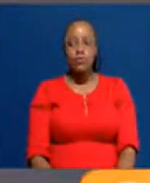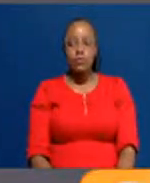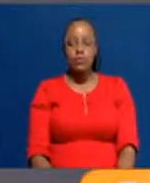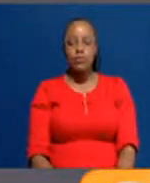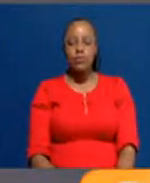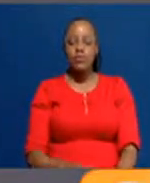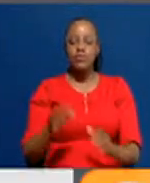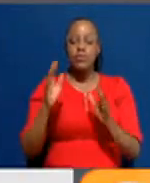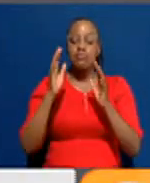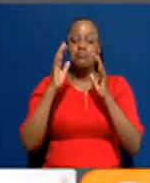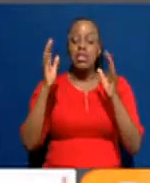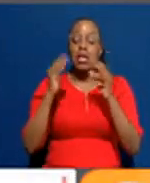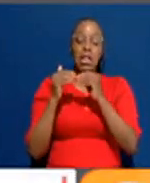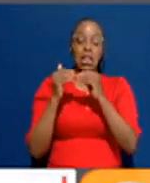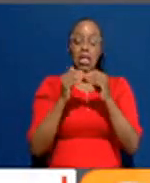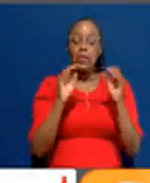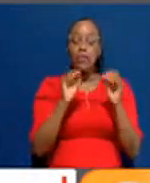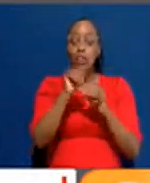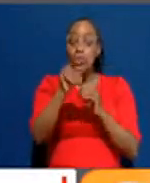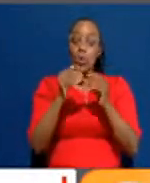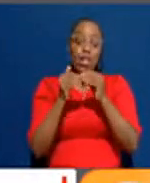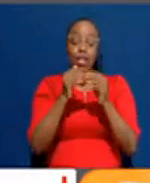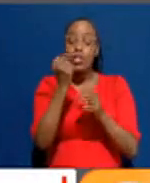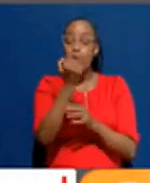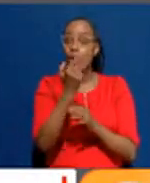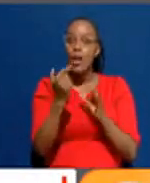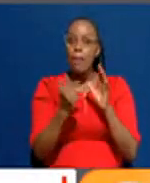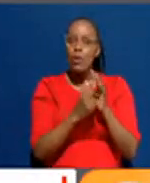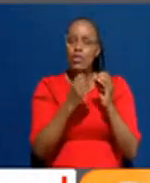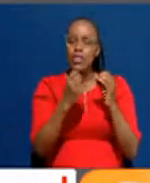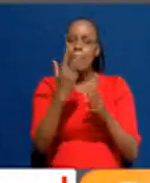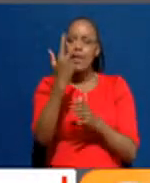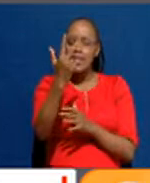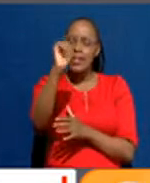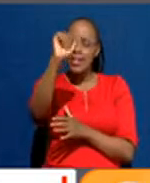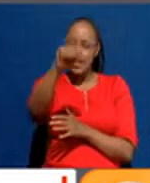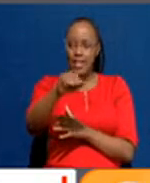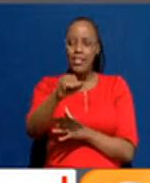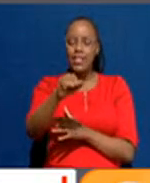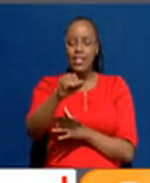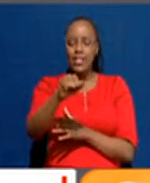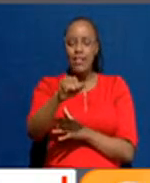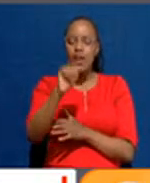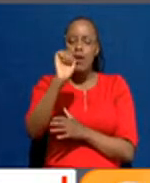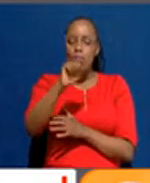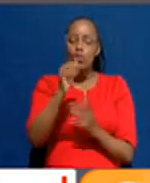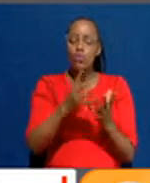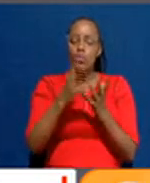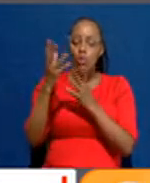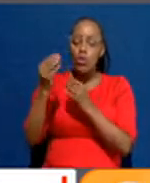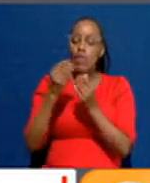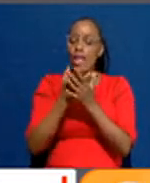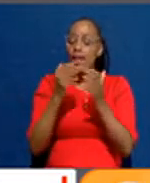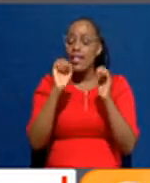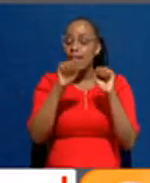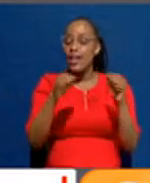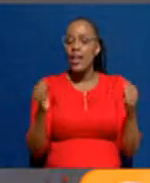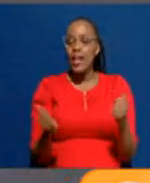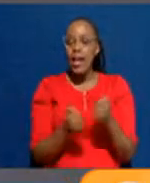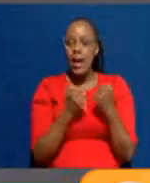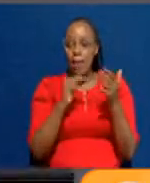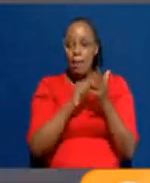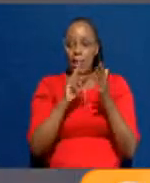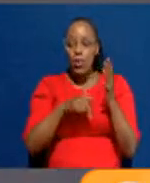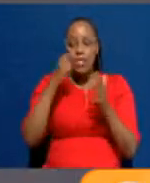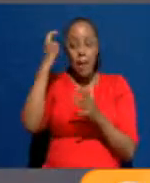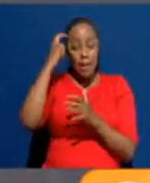Akunanga big lead. Una lead, tukona points, tatu, yes. Tunazenda kwao, anything happen. So